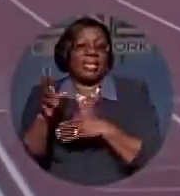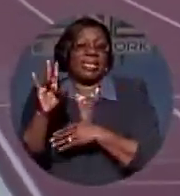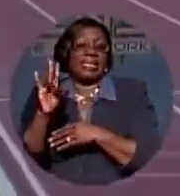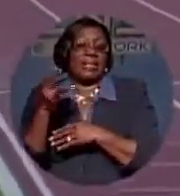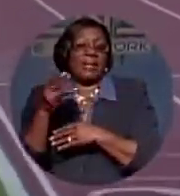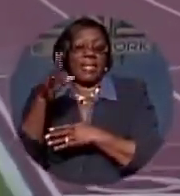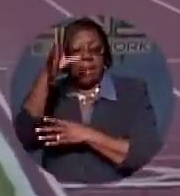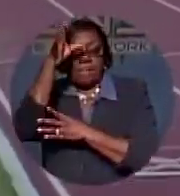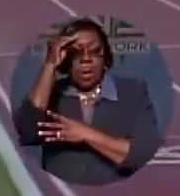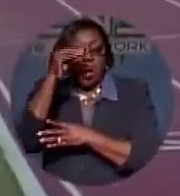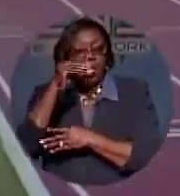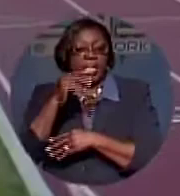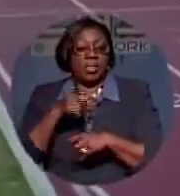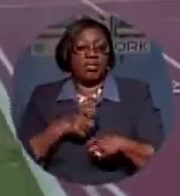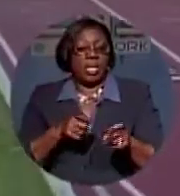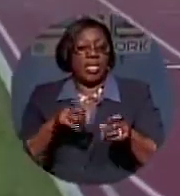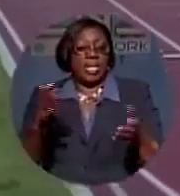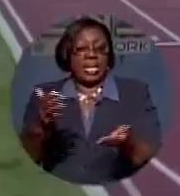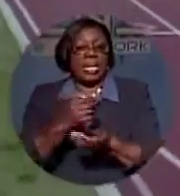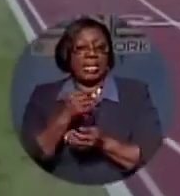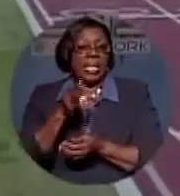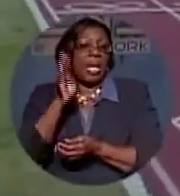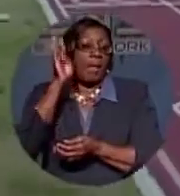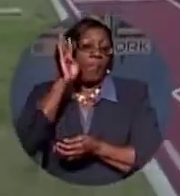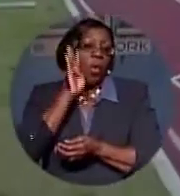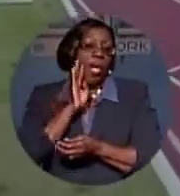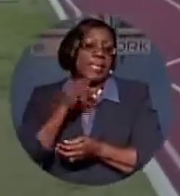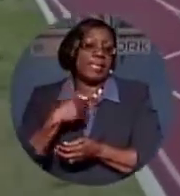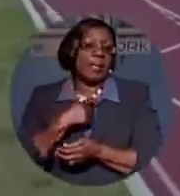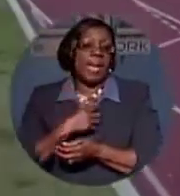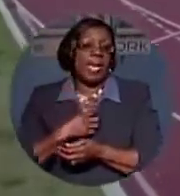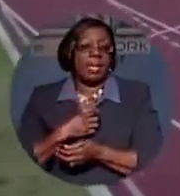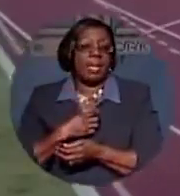400 meters. He also collected a bronze medal. His time,